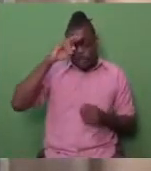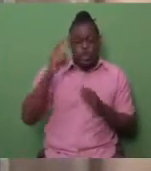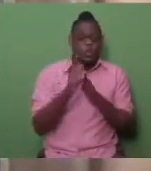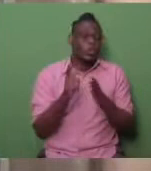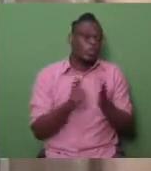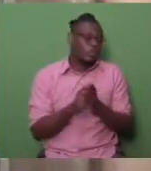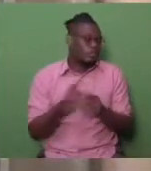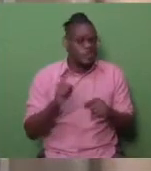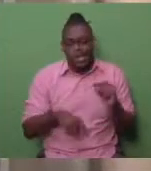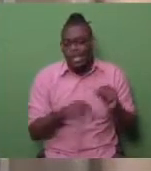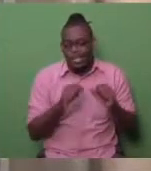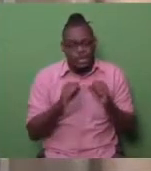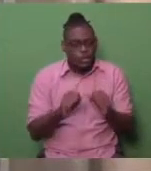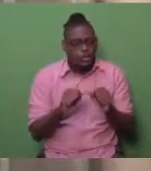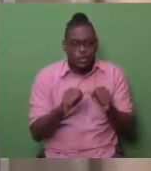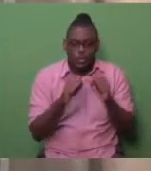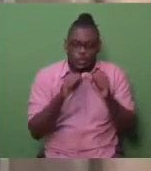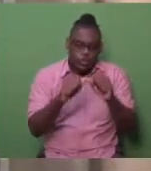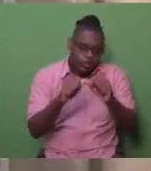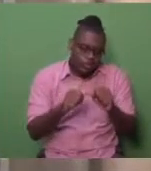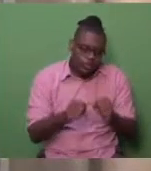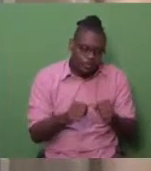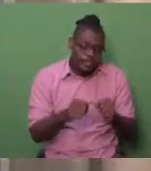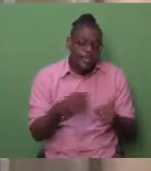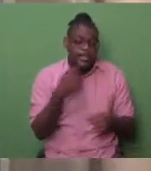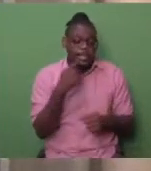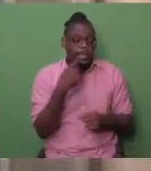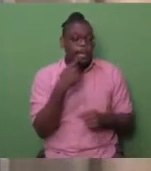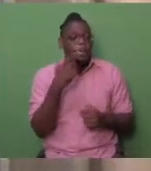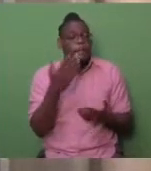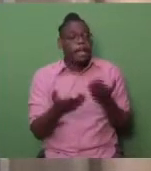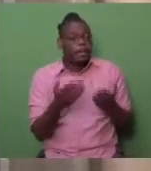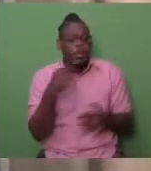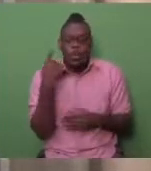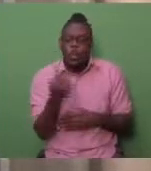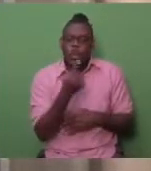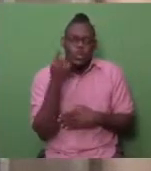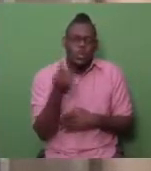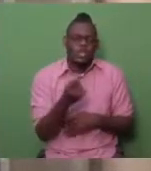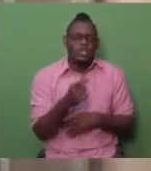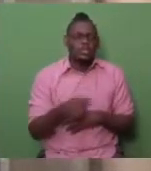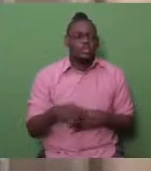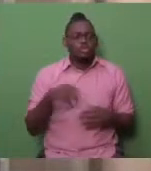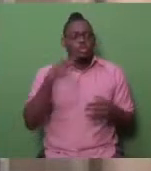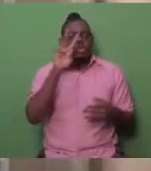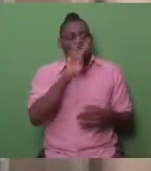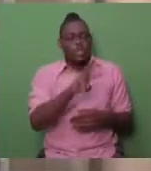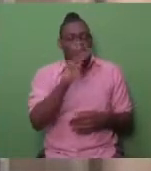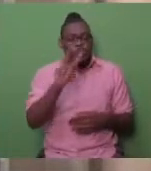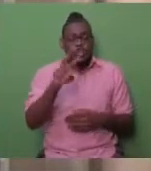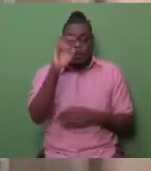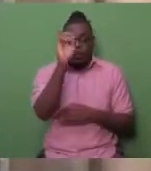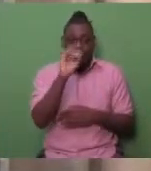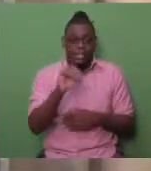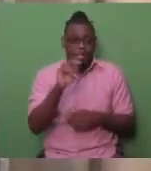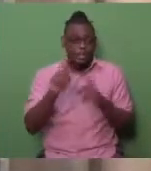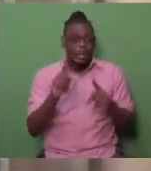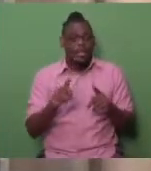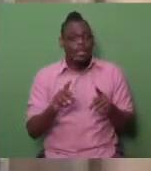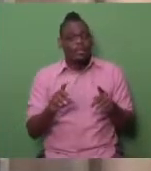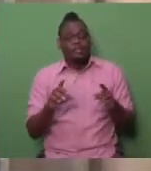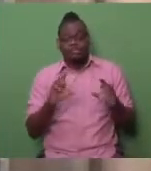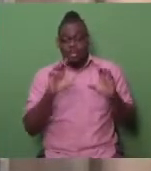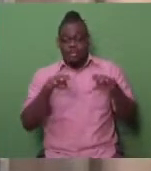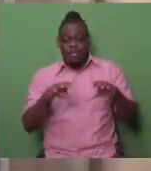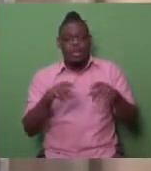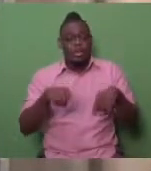that only 21% of the population is permitted to patronize these businesses at any point in time. I expect that these chambers